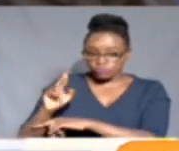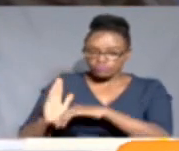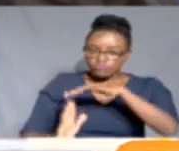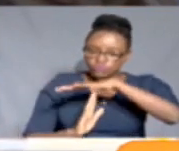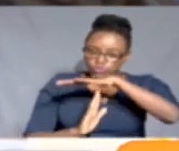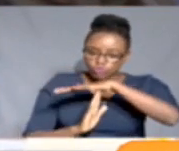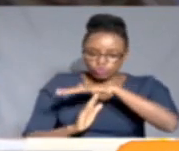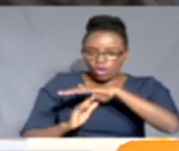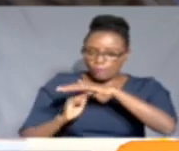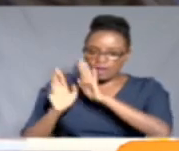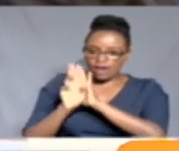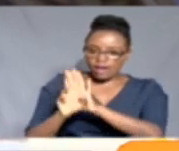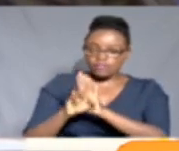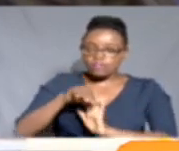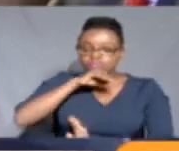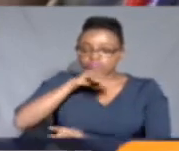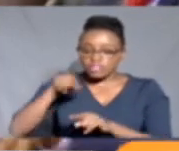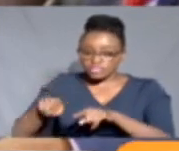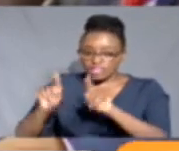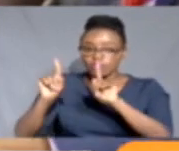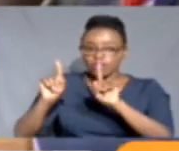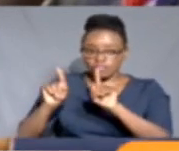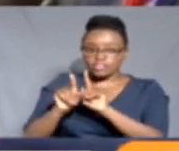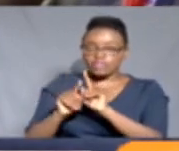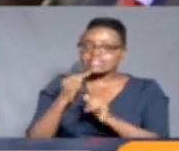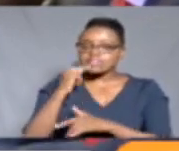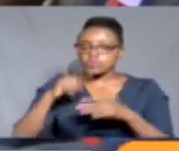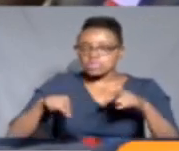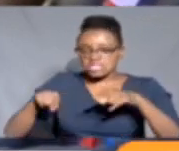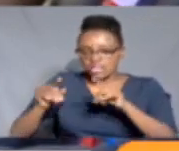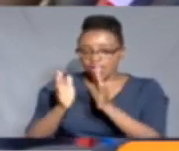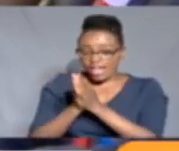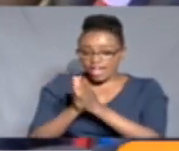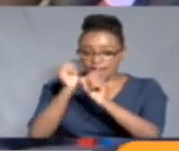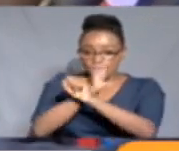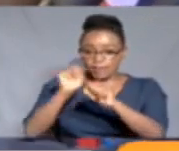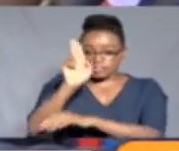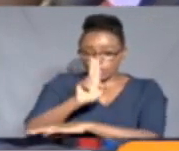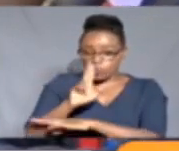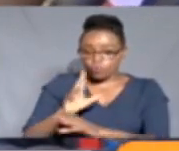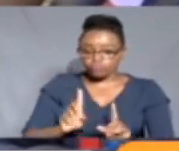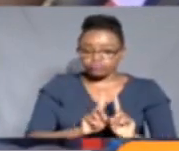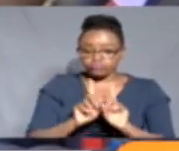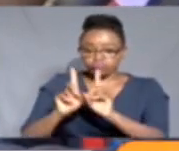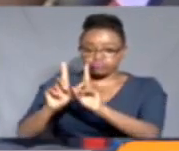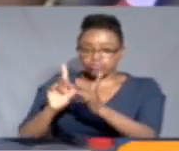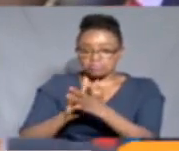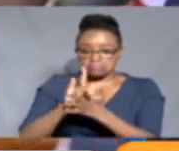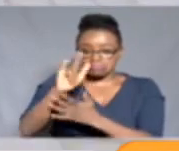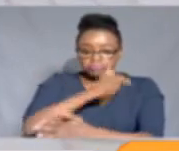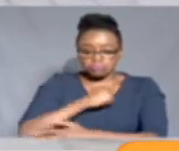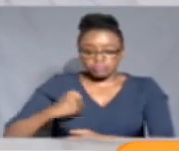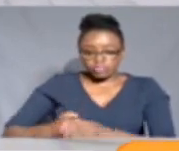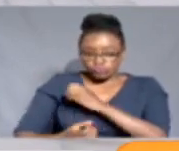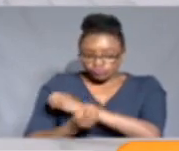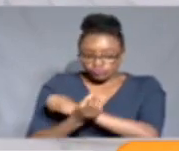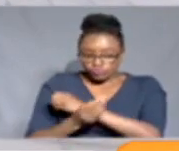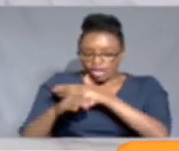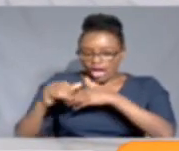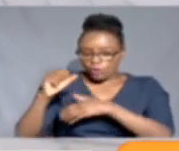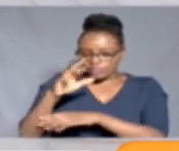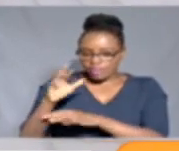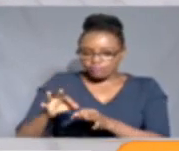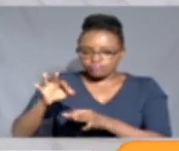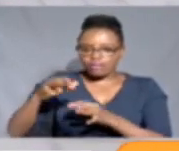for Infrastructure, Raila Odinga himself, revealed that he and President Uhuru were going to China to discuss the extension of the SGR